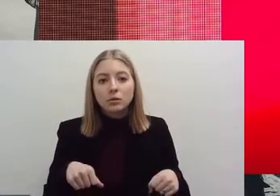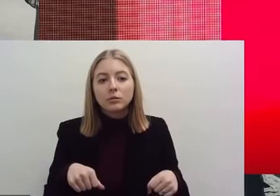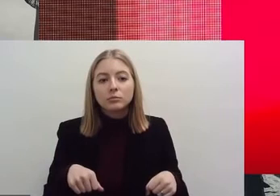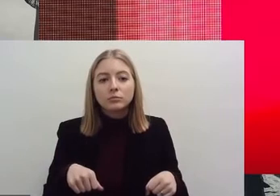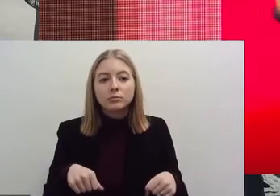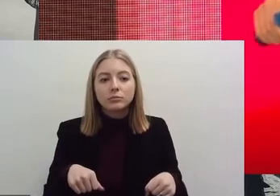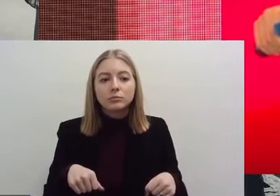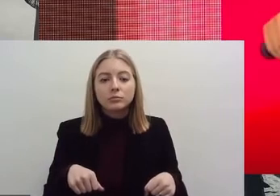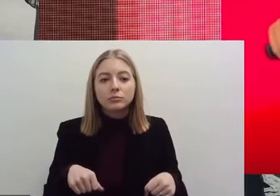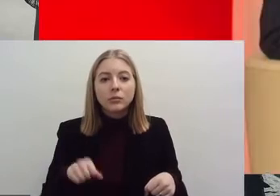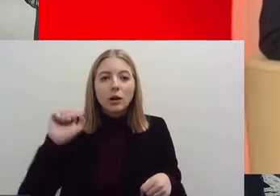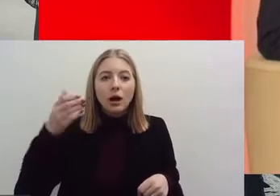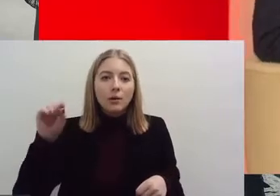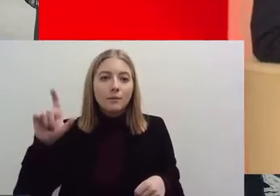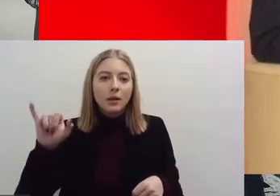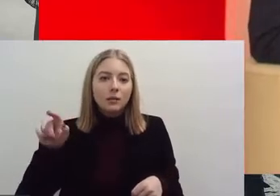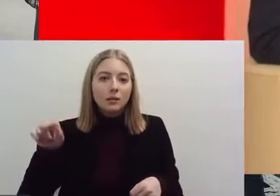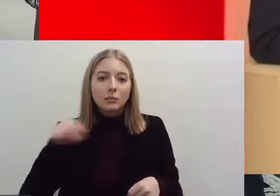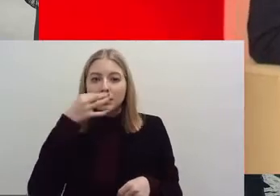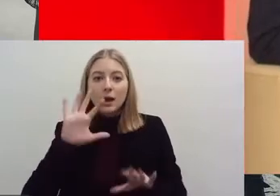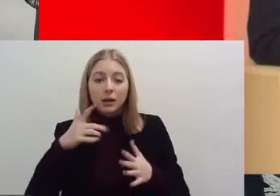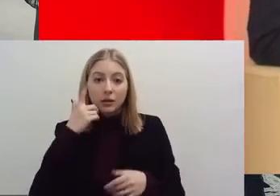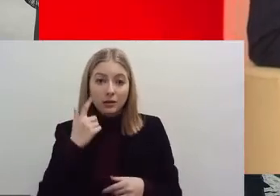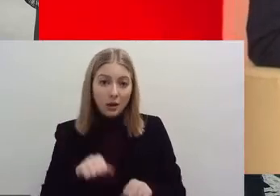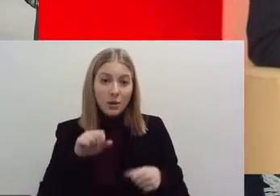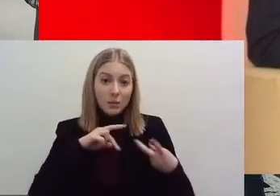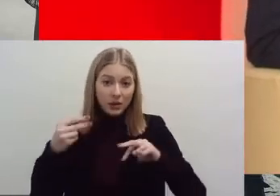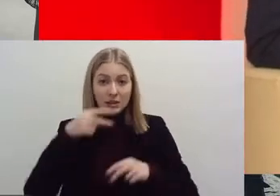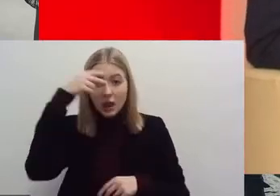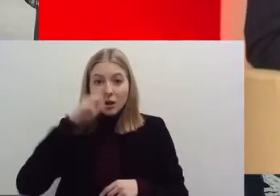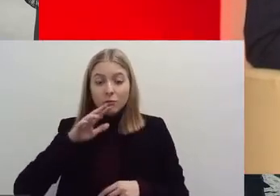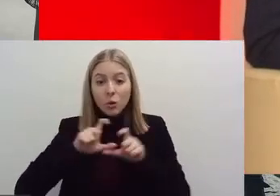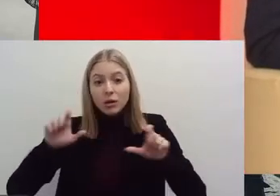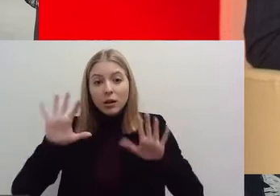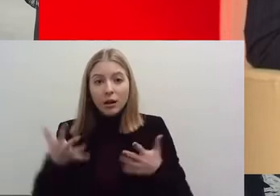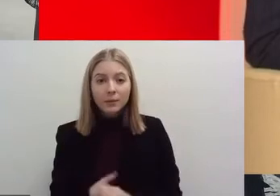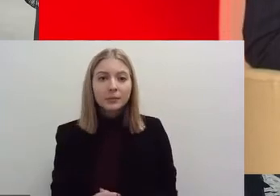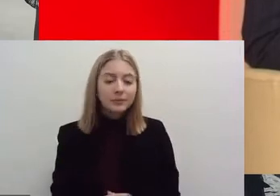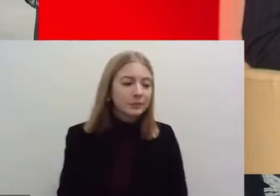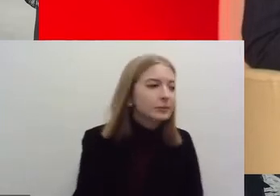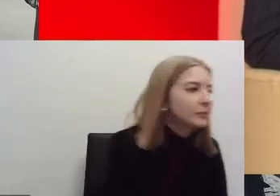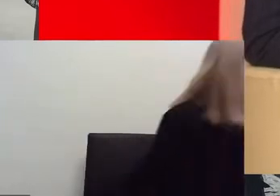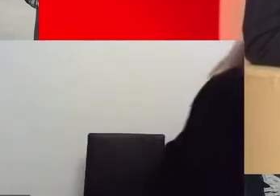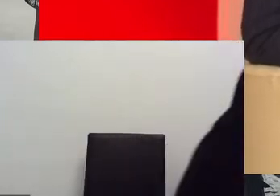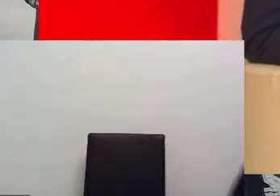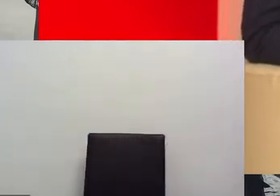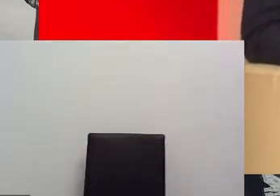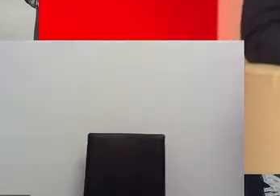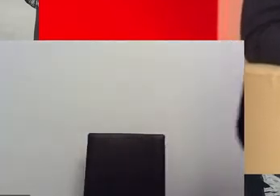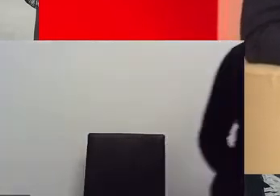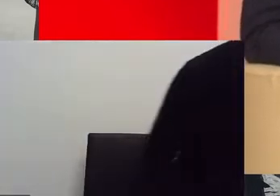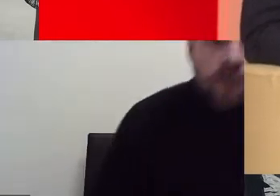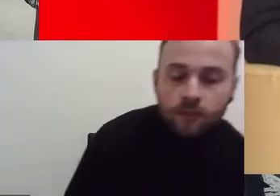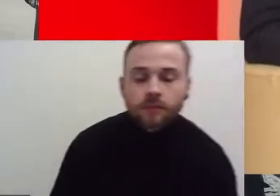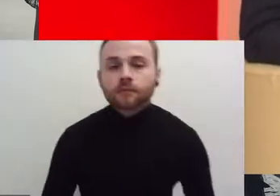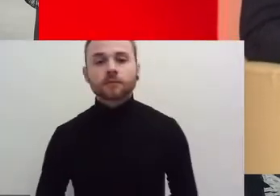countries. Well, first of all, being in the last year of school is stressful, but it should be like that, because in other ways it